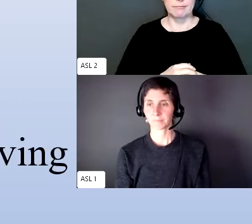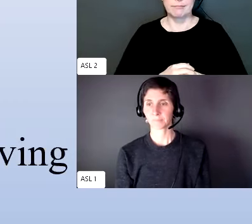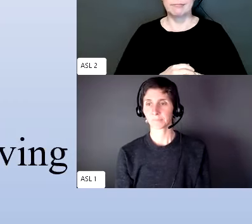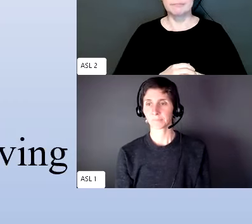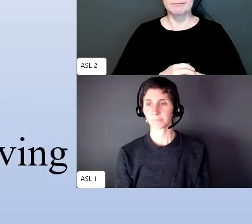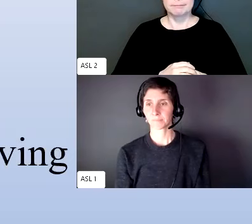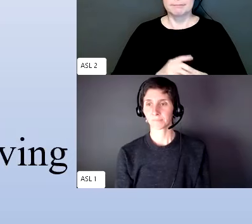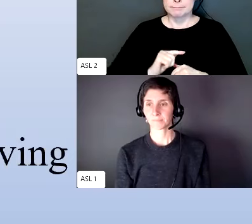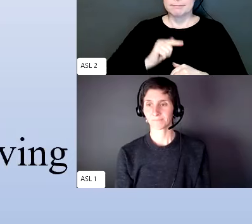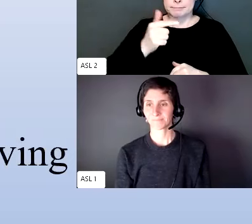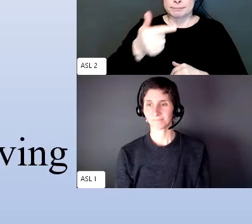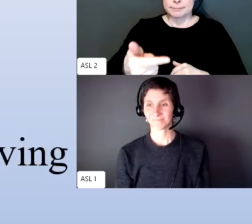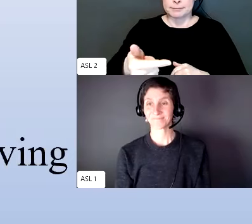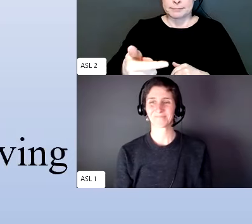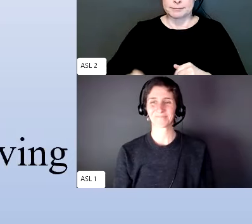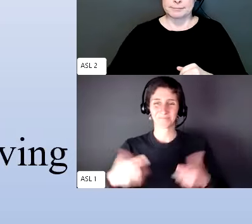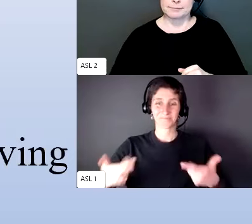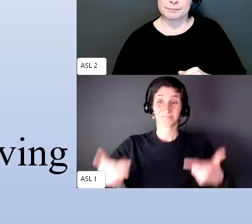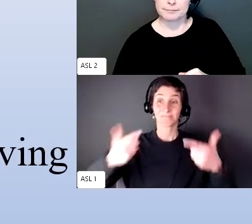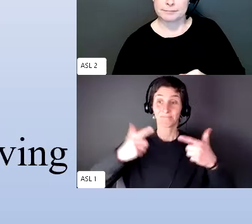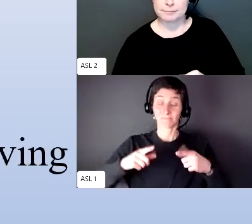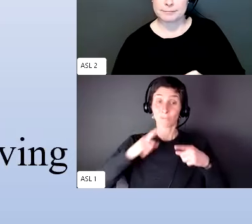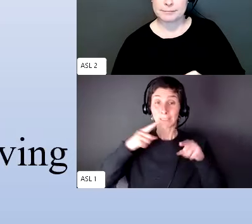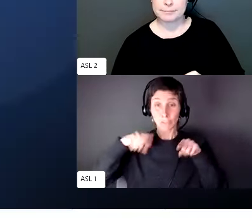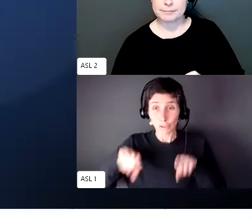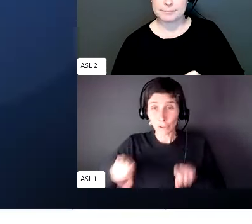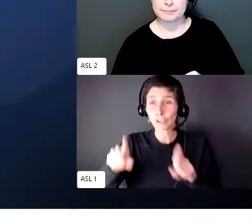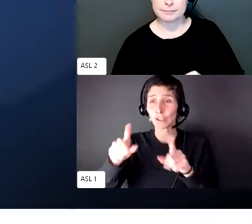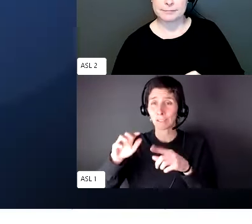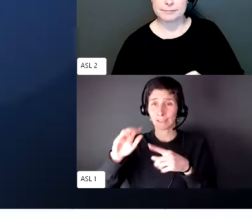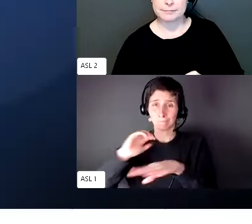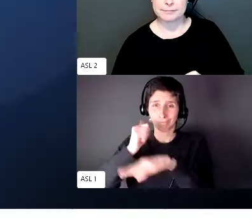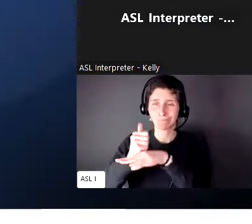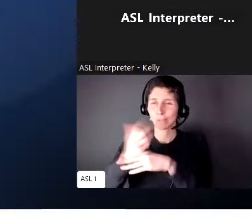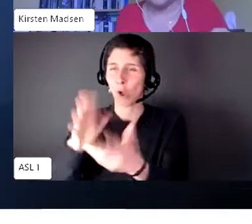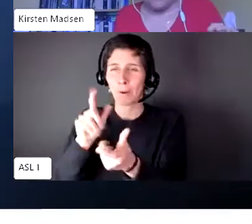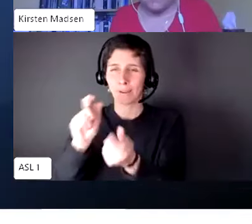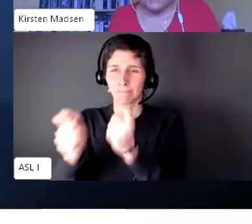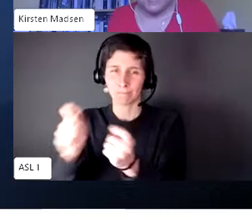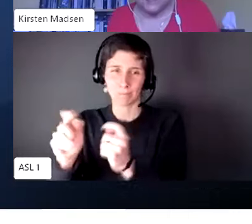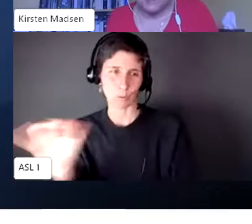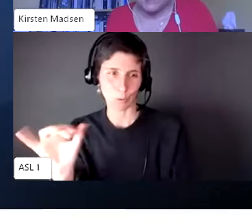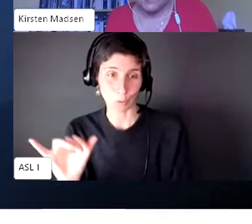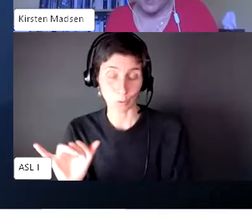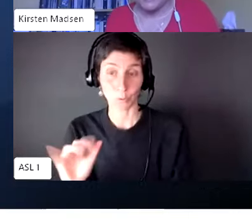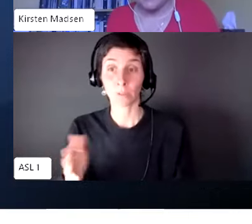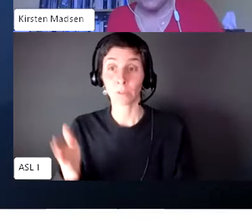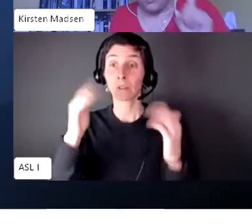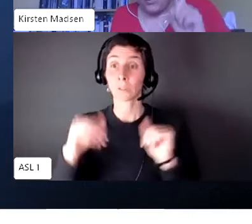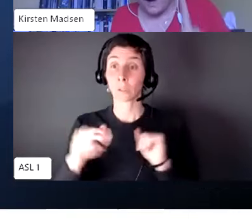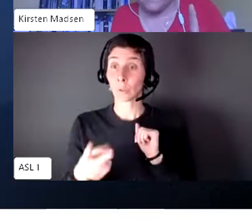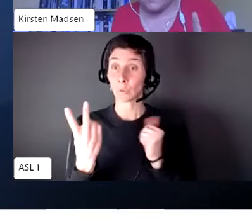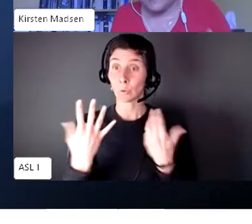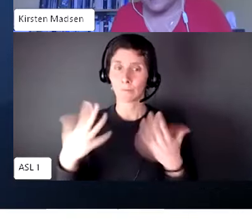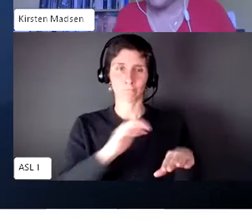collecting that information. As you can see from the next slide, we are in 2 of our implementation sites already.